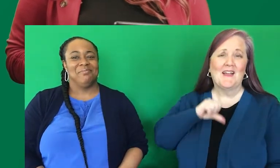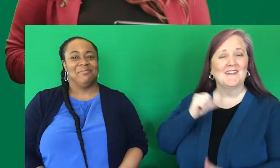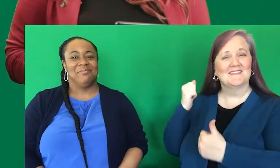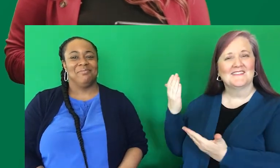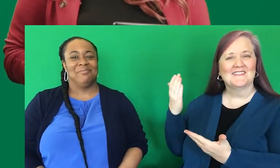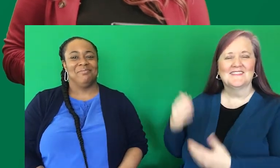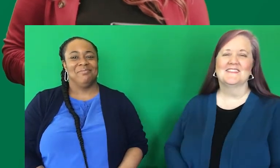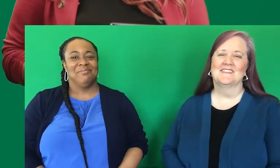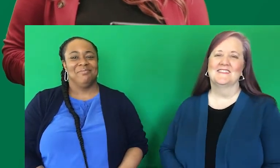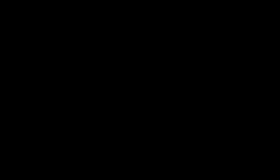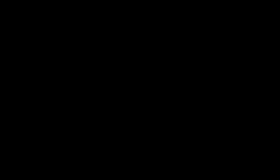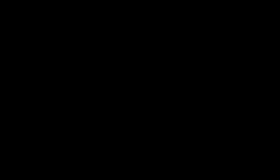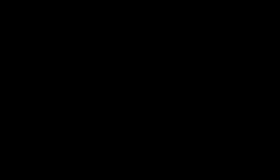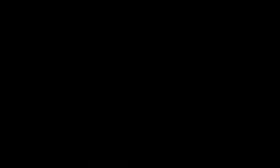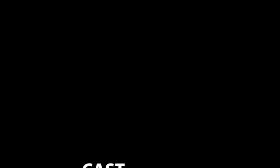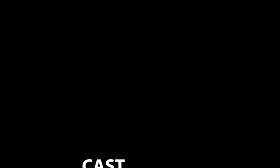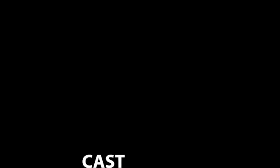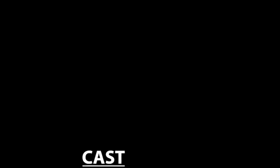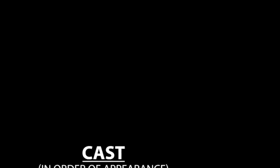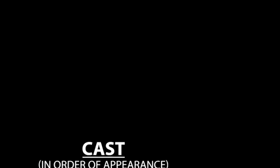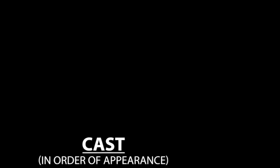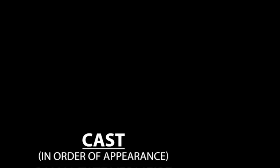of Hornet Pride.